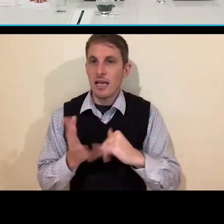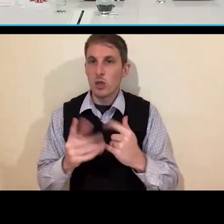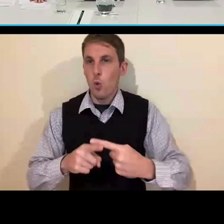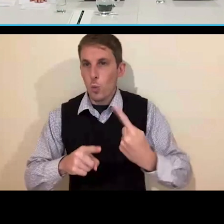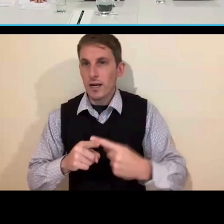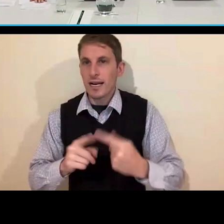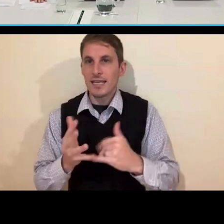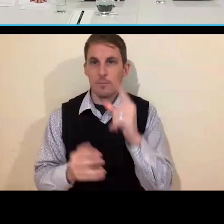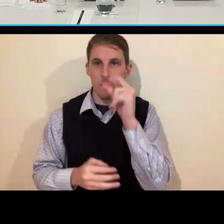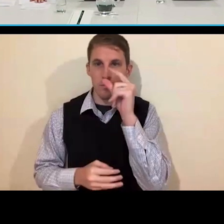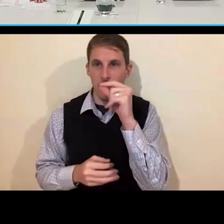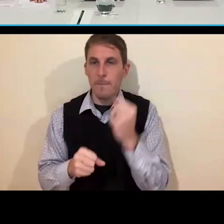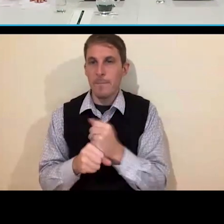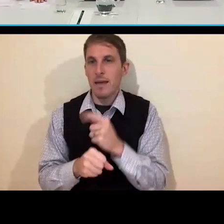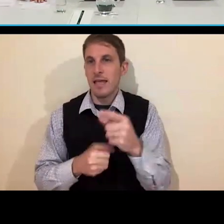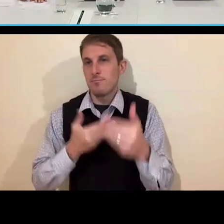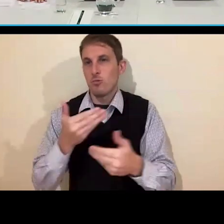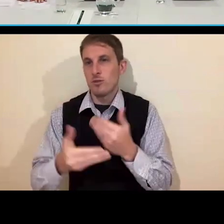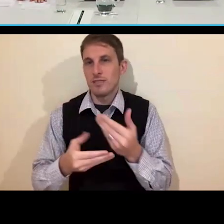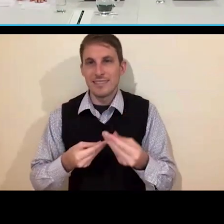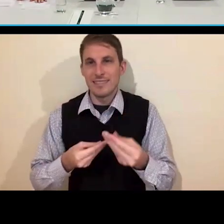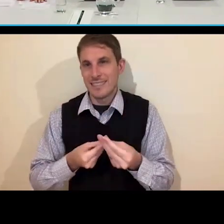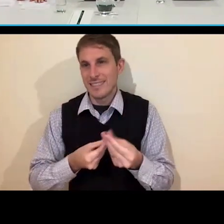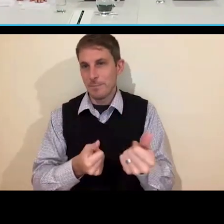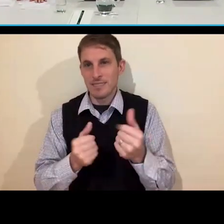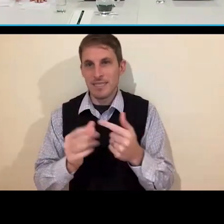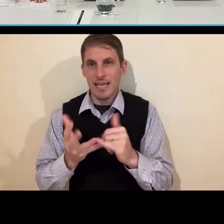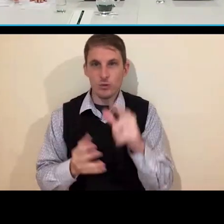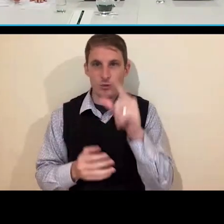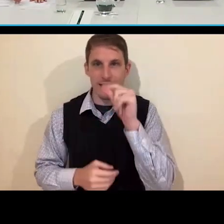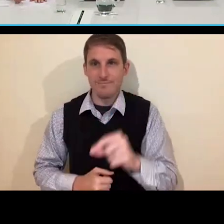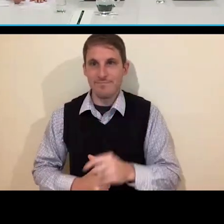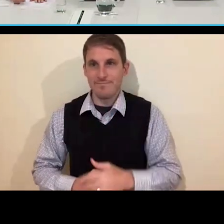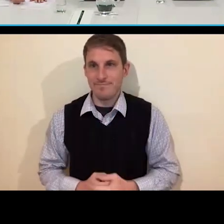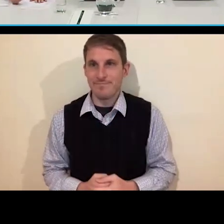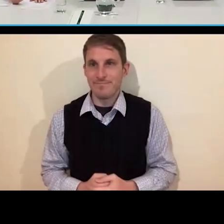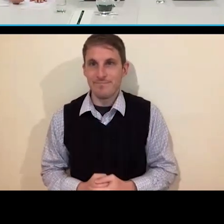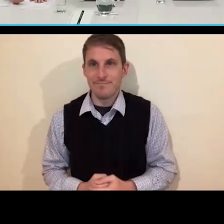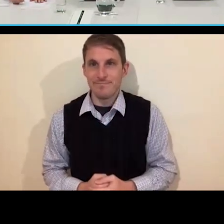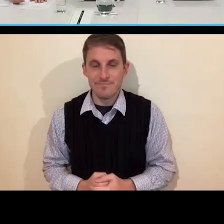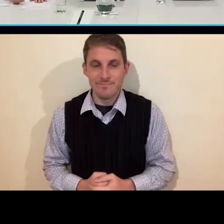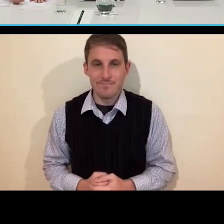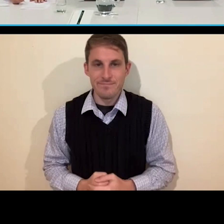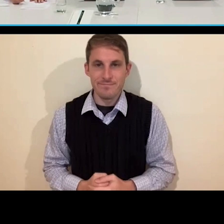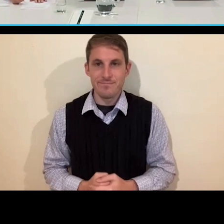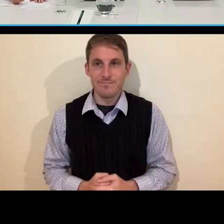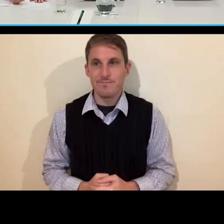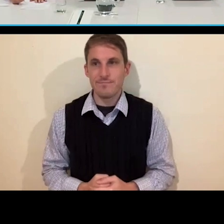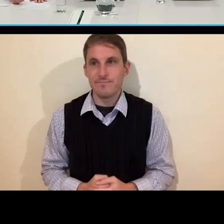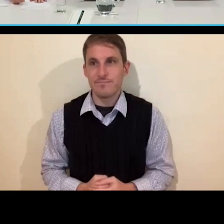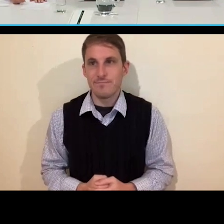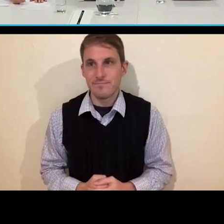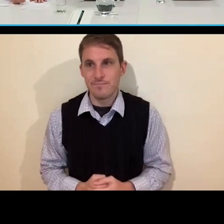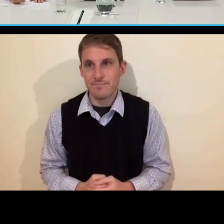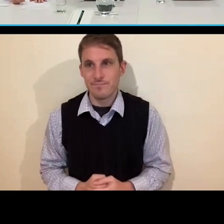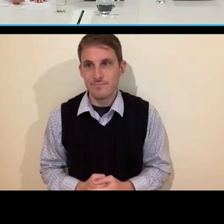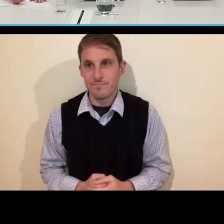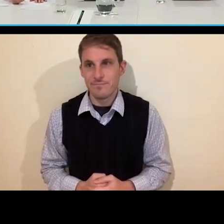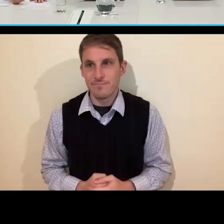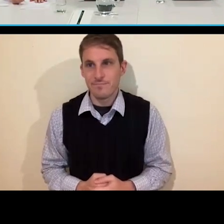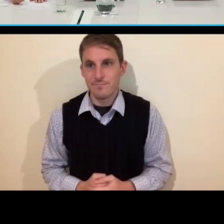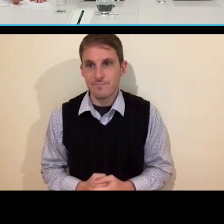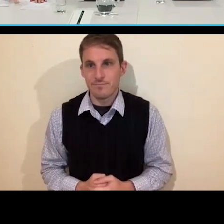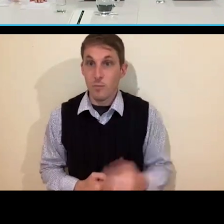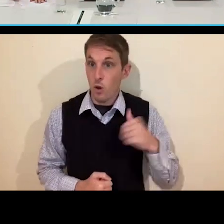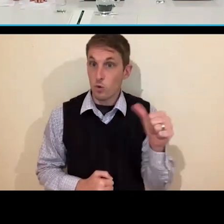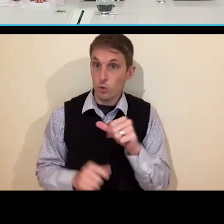possible, and to make this process as seamless as can be. And I should highlight that, again,